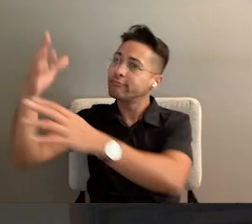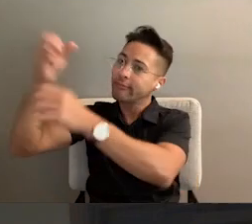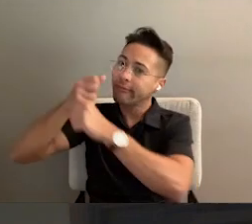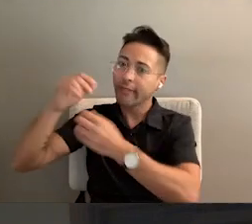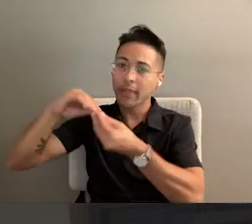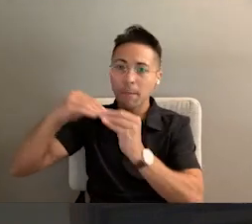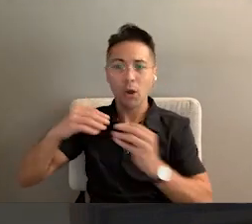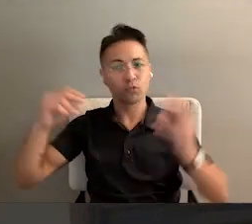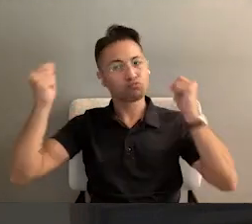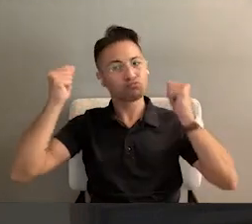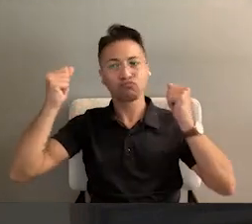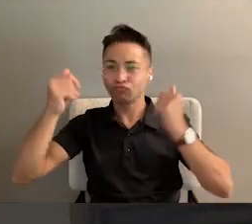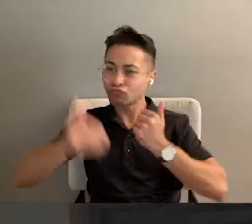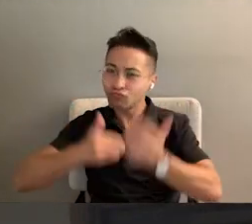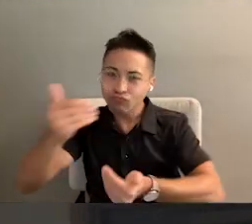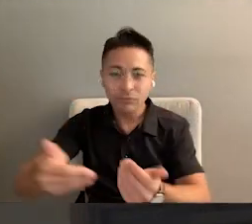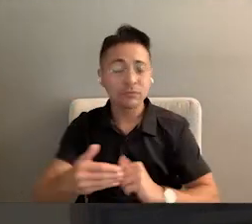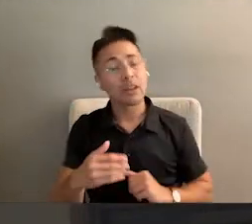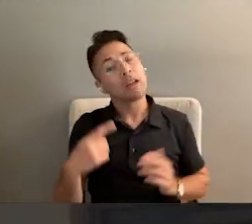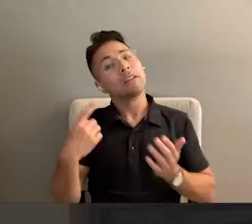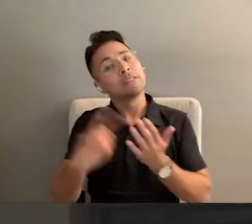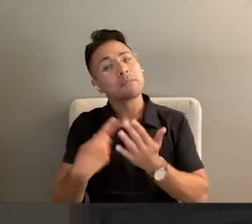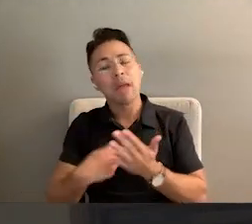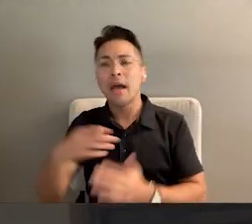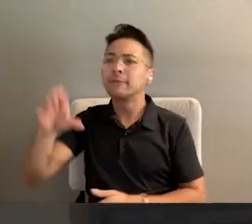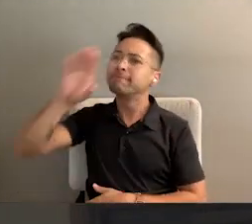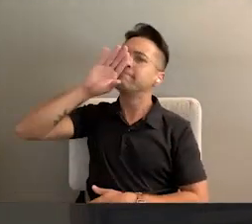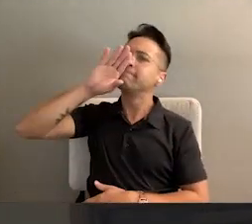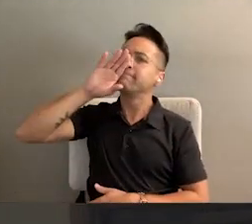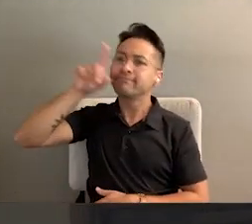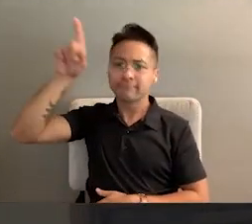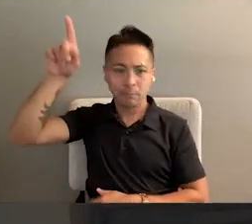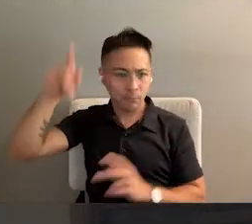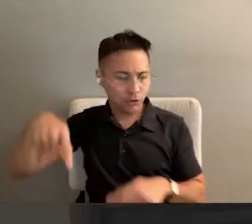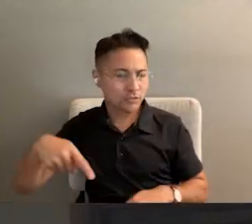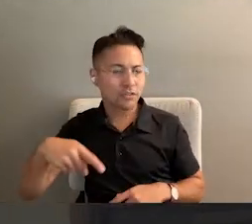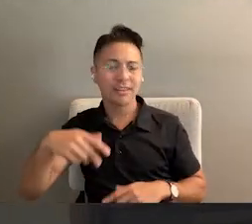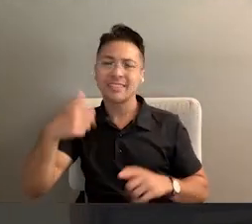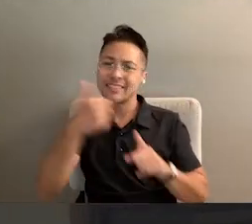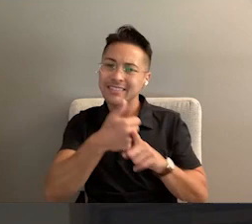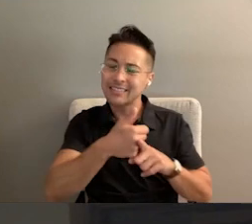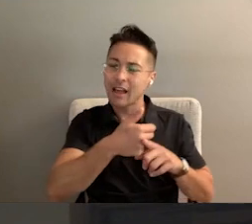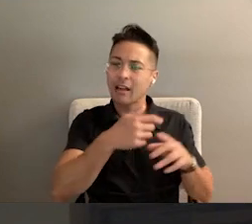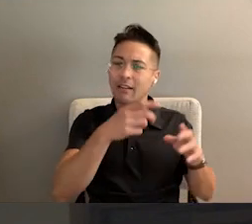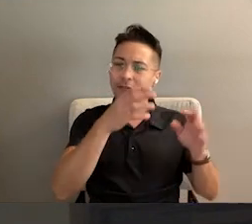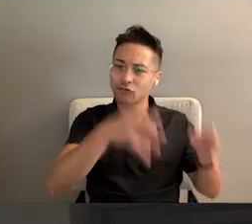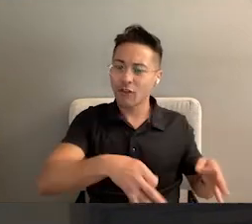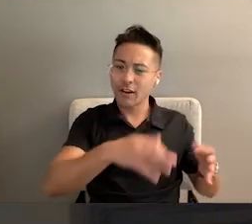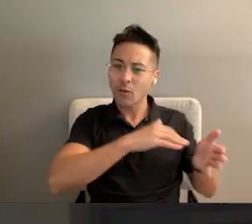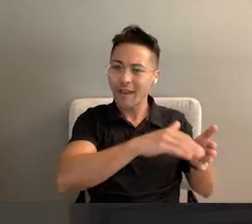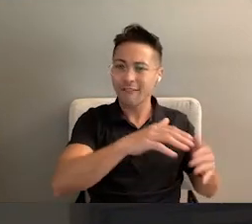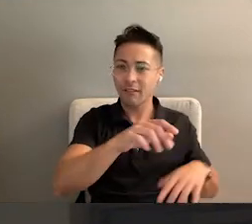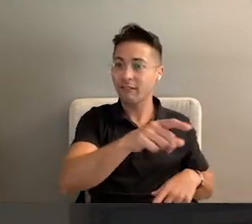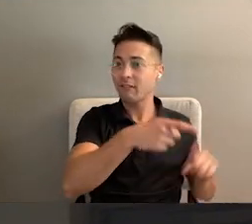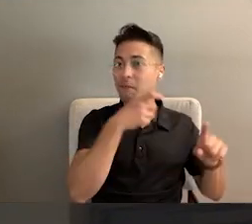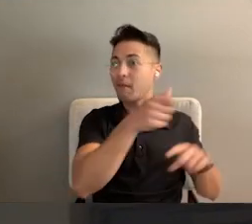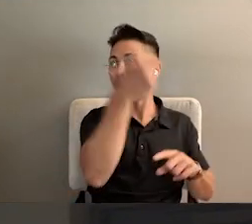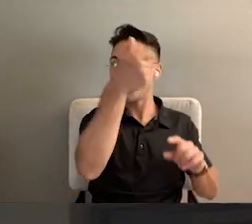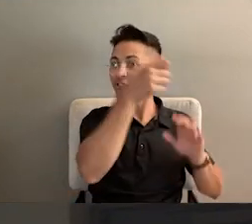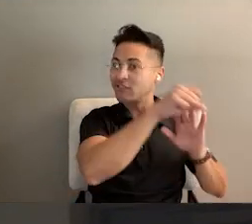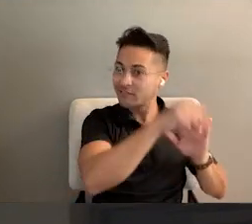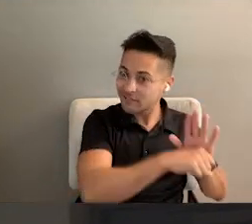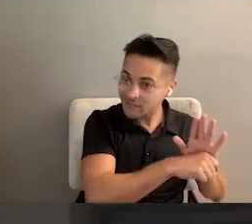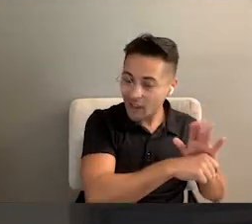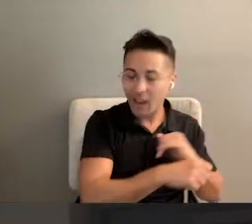quick. We apply, we get the number. Woo! We move on. Every now and then, we run into someone who is on a self-directed waiver